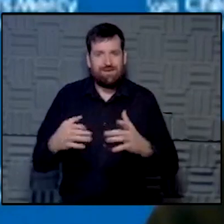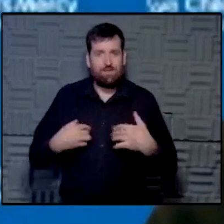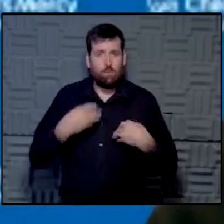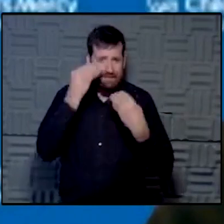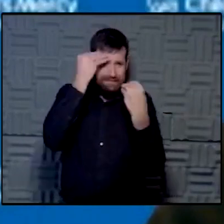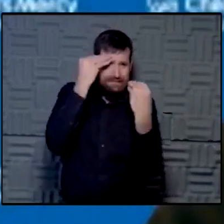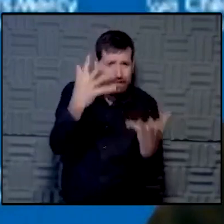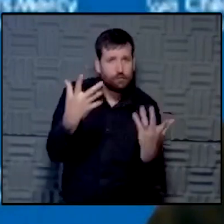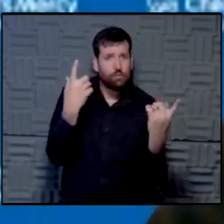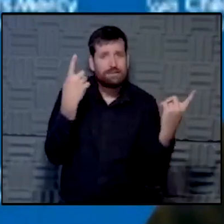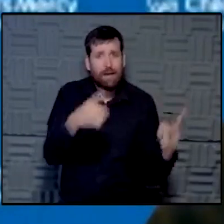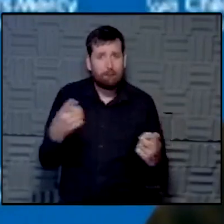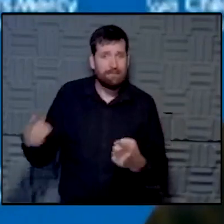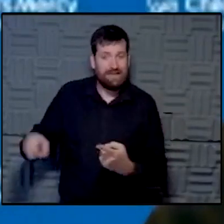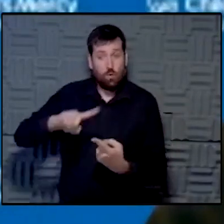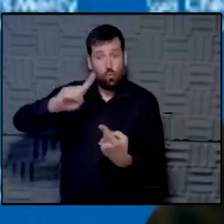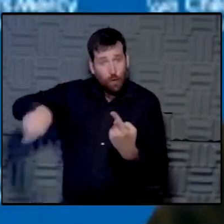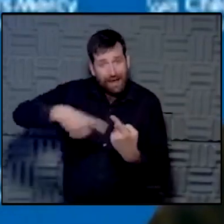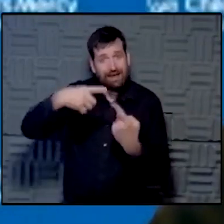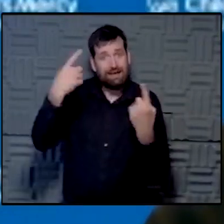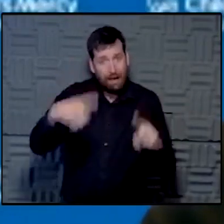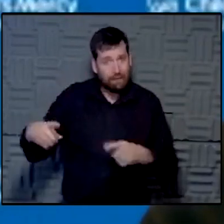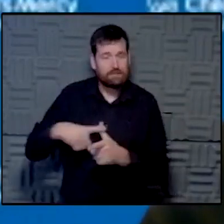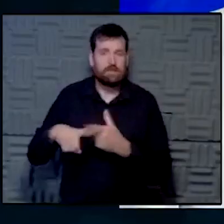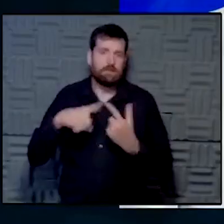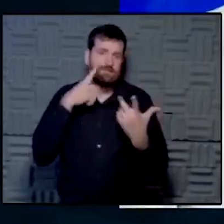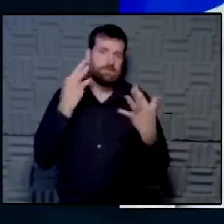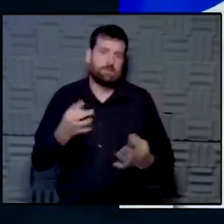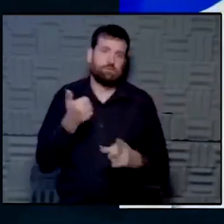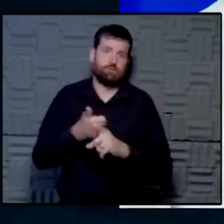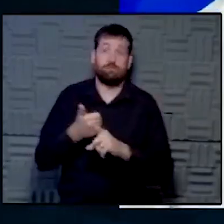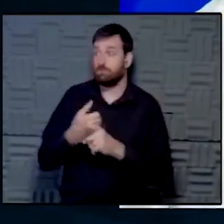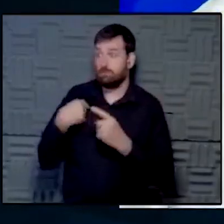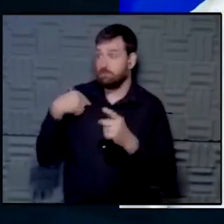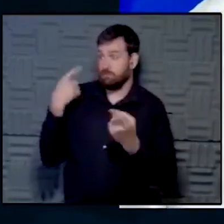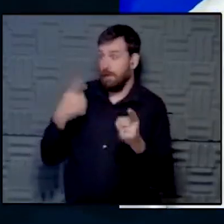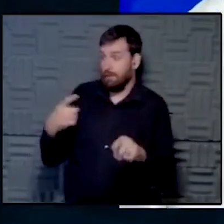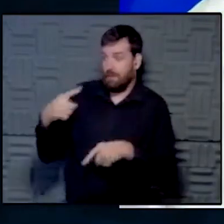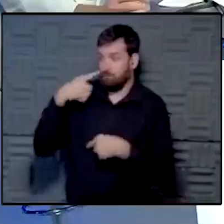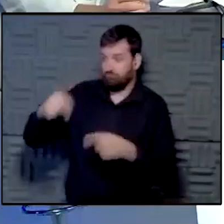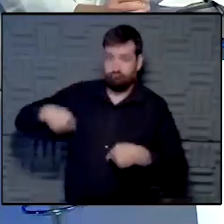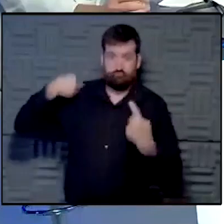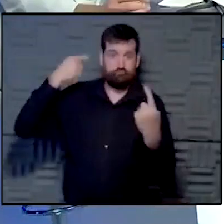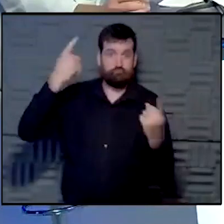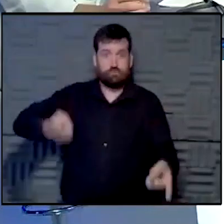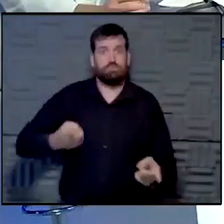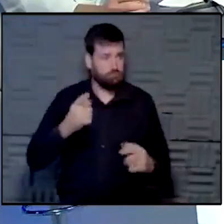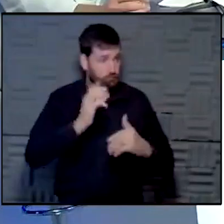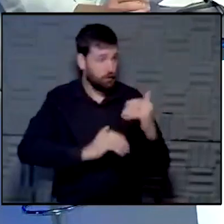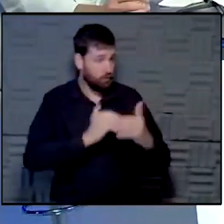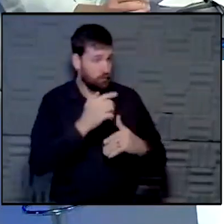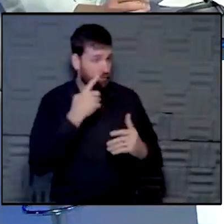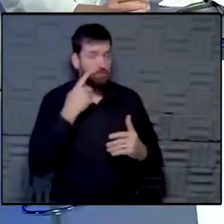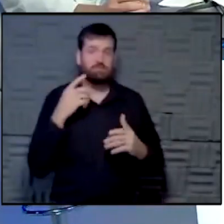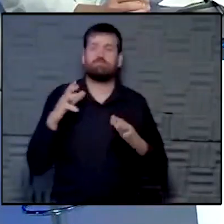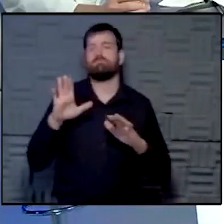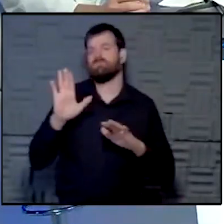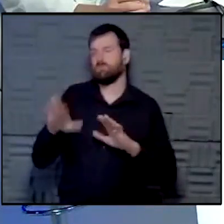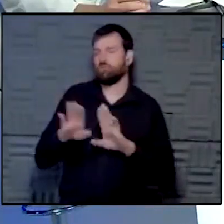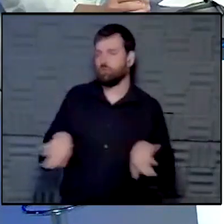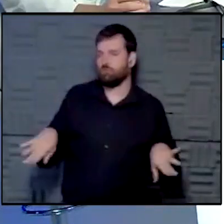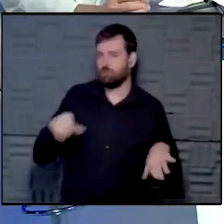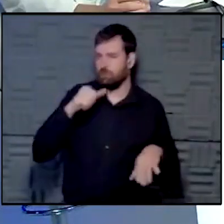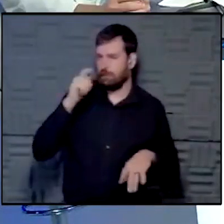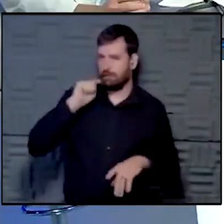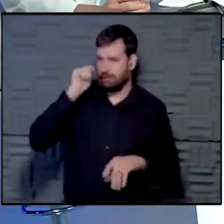what's happening in real time so you can make an informed decision. And it's been happening forever. And so, Dr. Castro, I assume you would be comfortable giving it, although your children are no